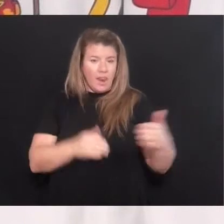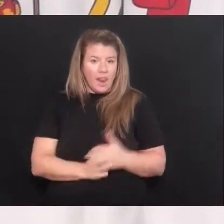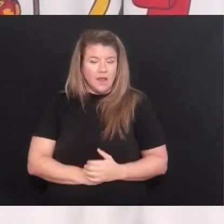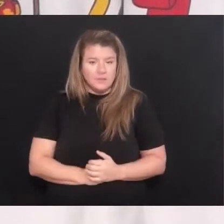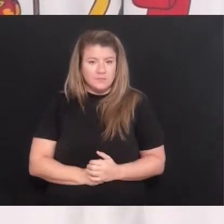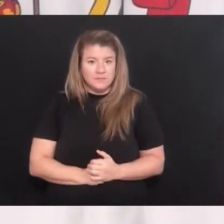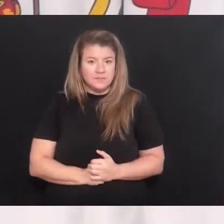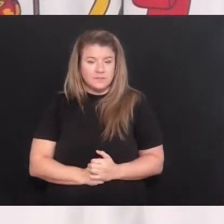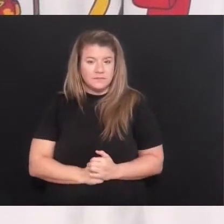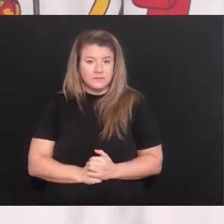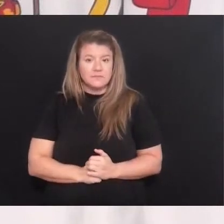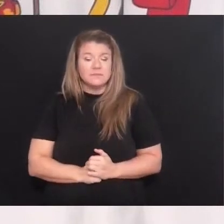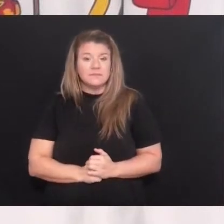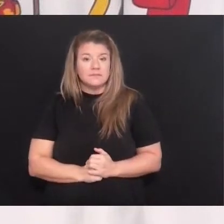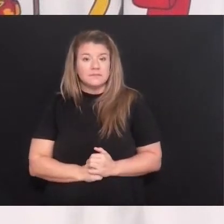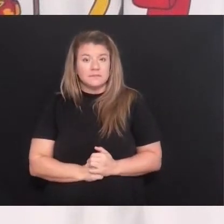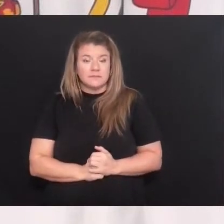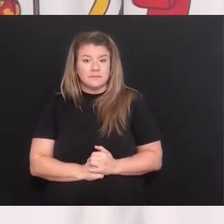You know,